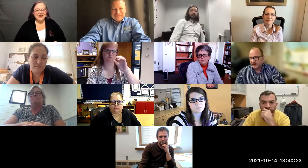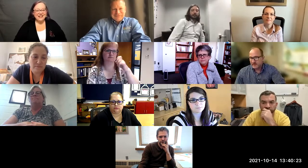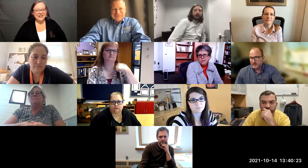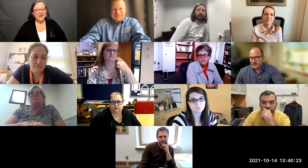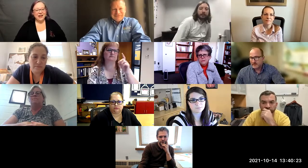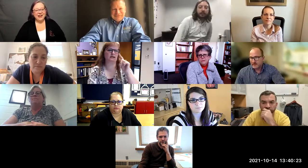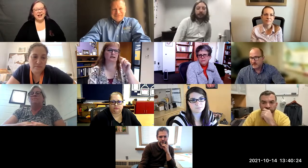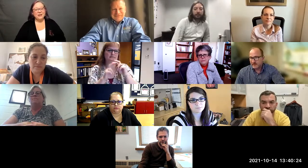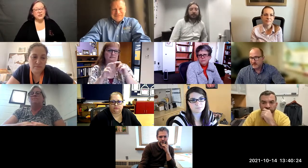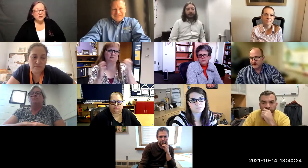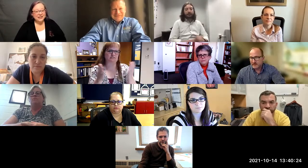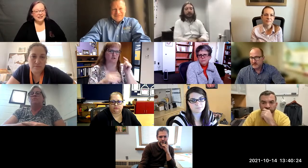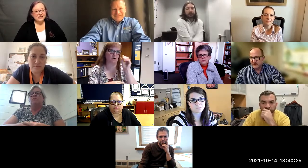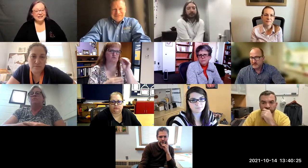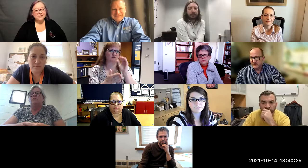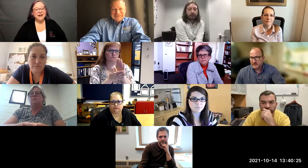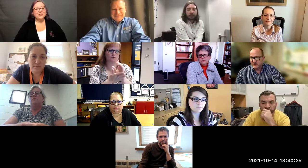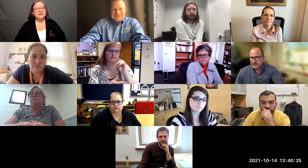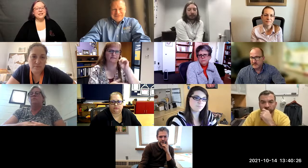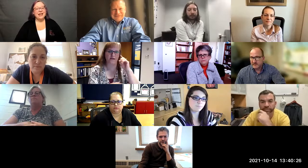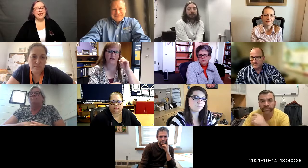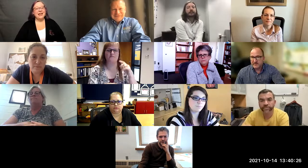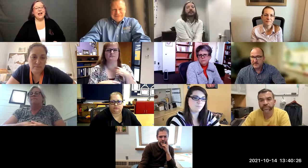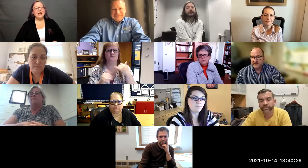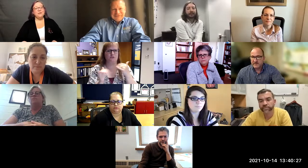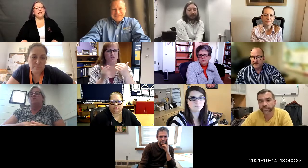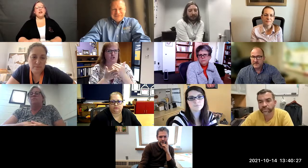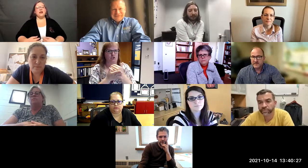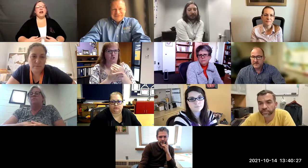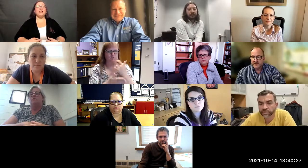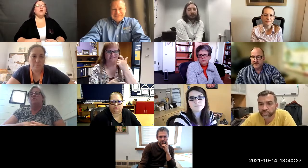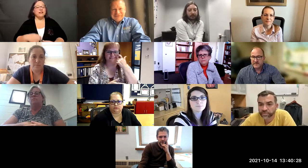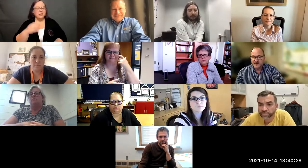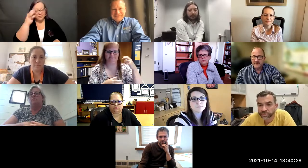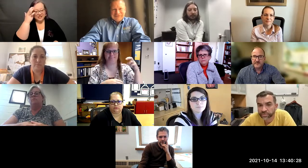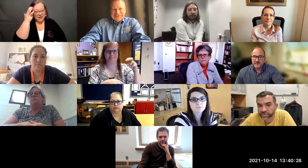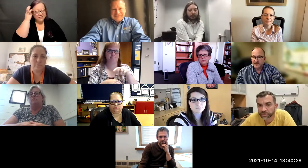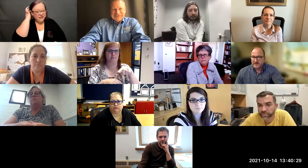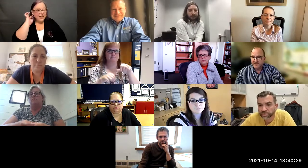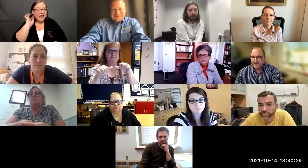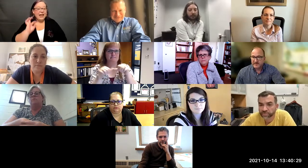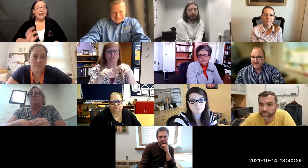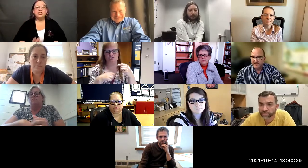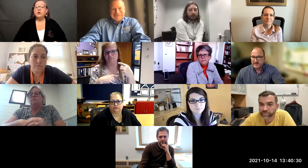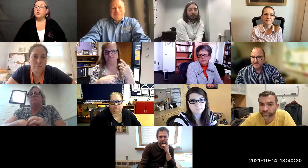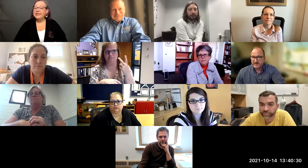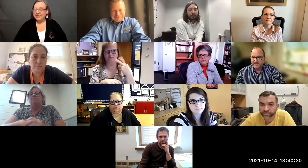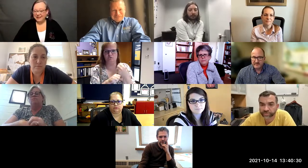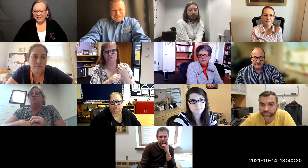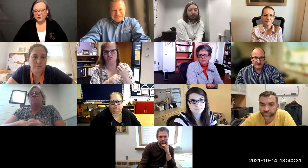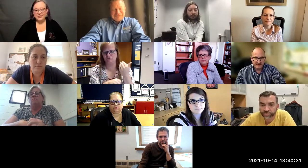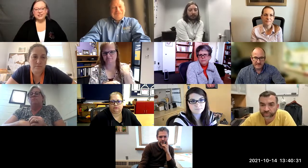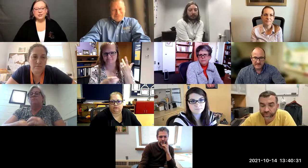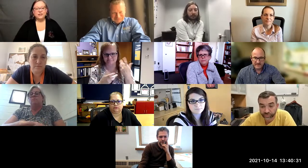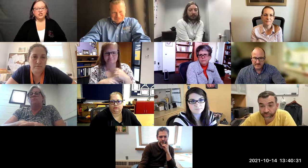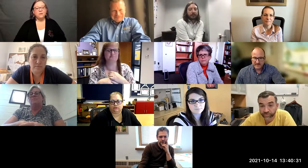Hi there. Okay, I am Julie Miles, and I am here at the Oregon School for the Deaf. And I just recently